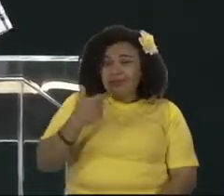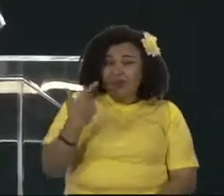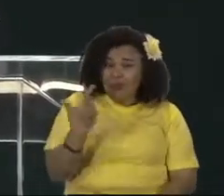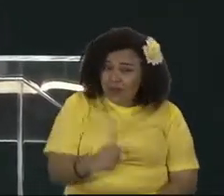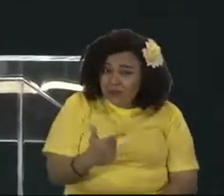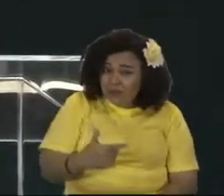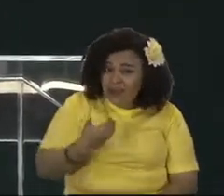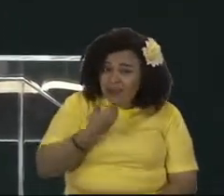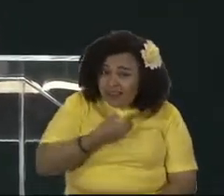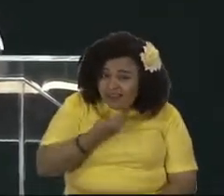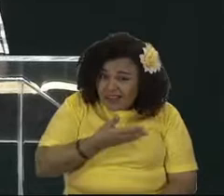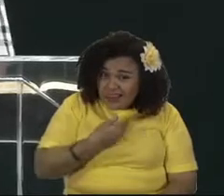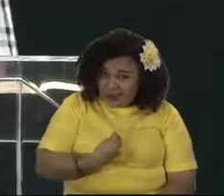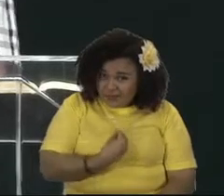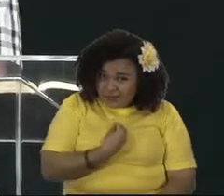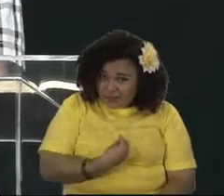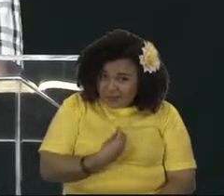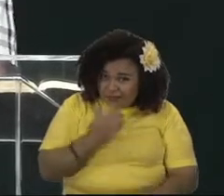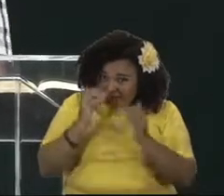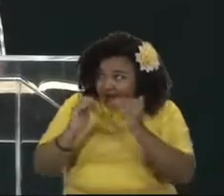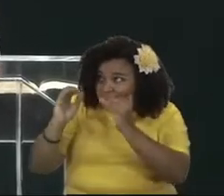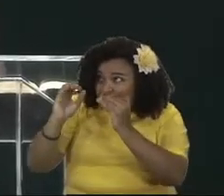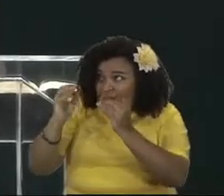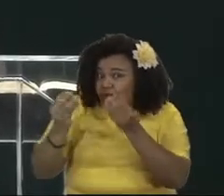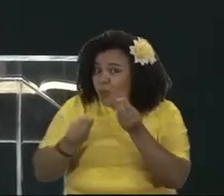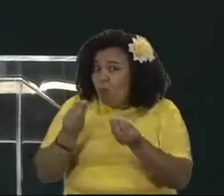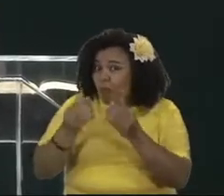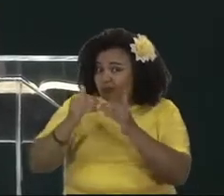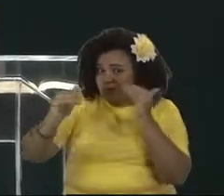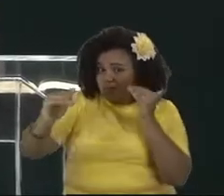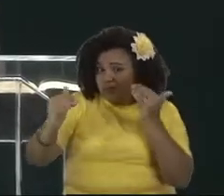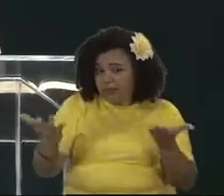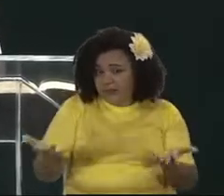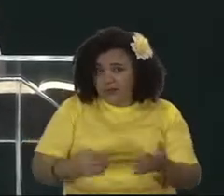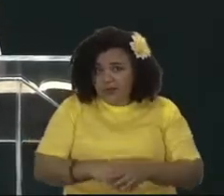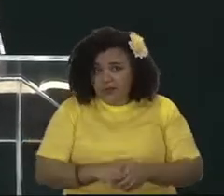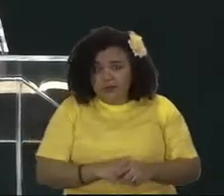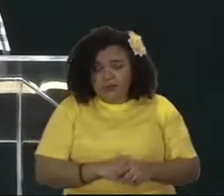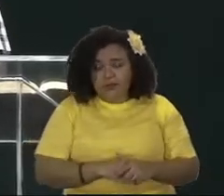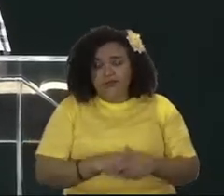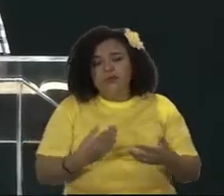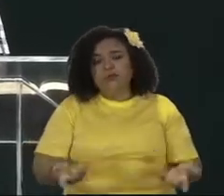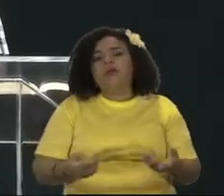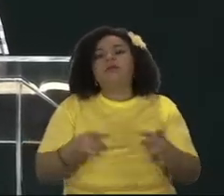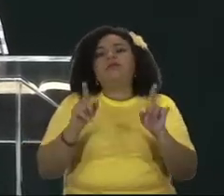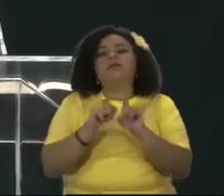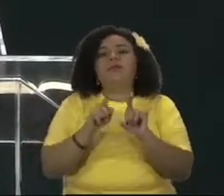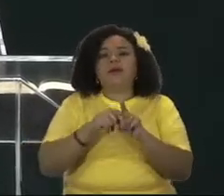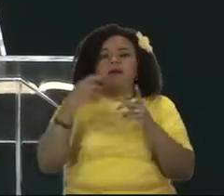The third element of our DNA as a church, it is